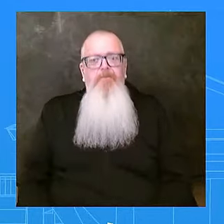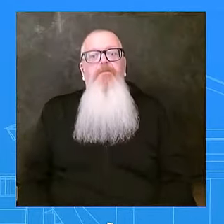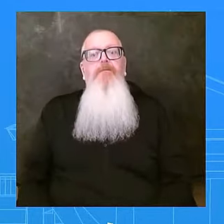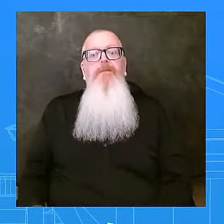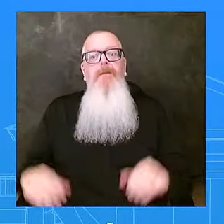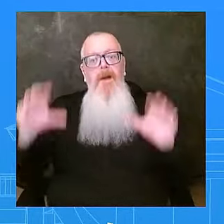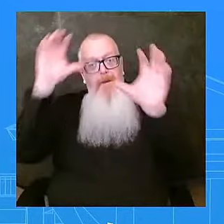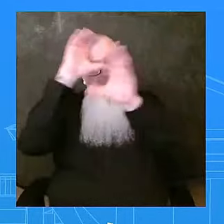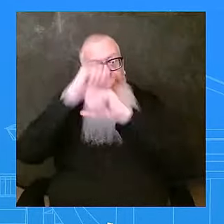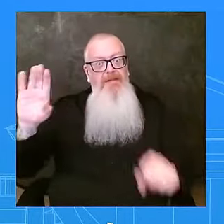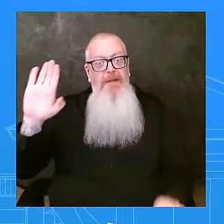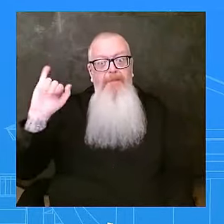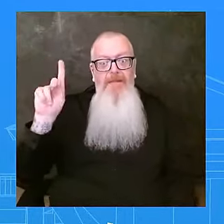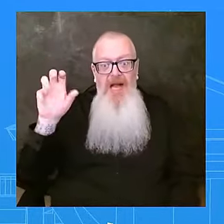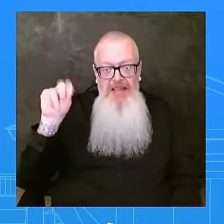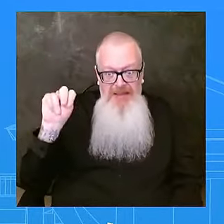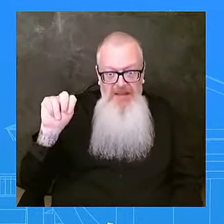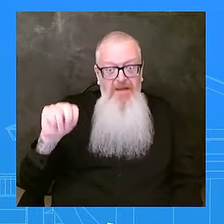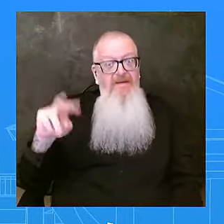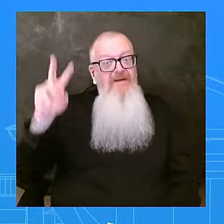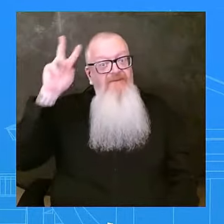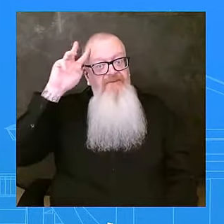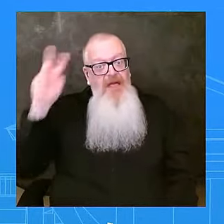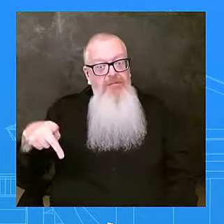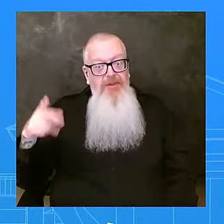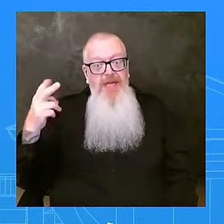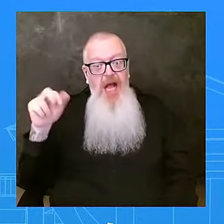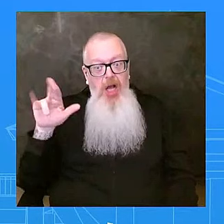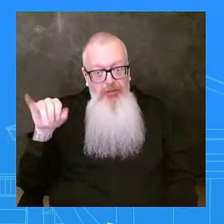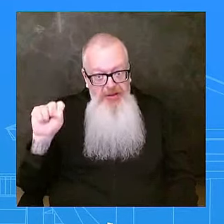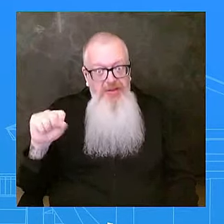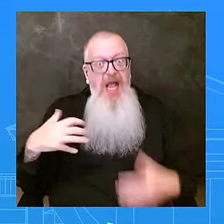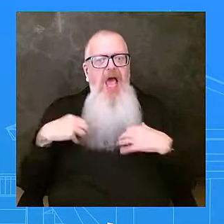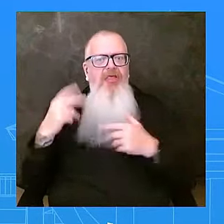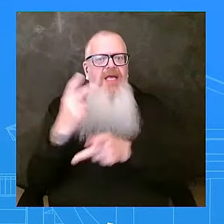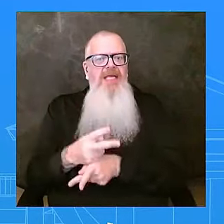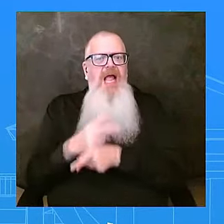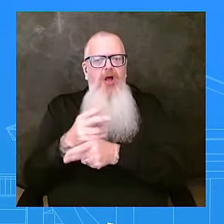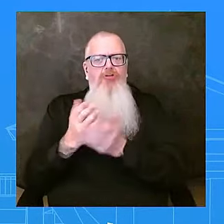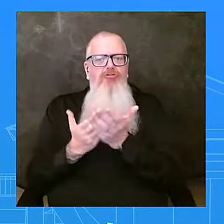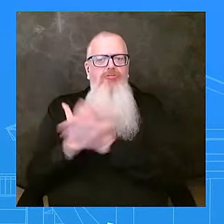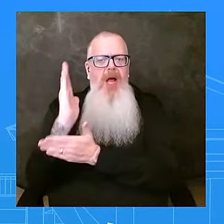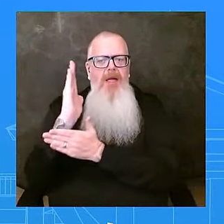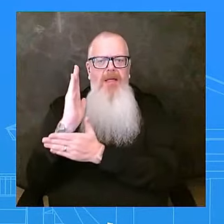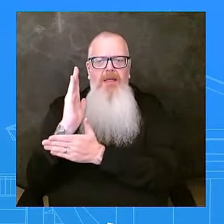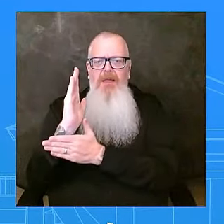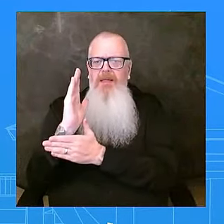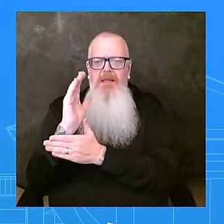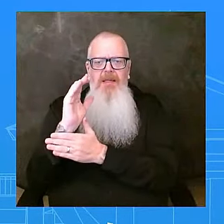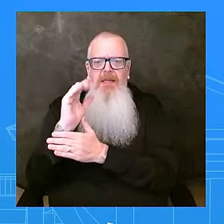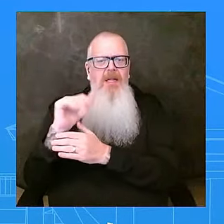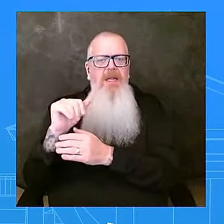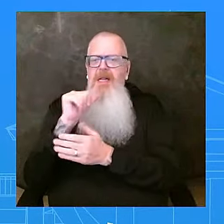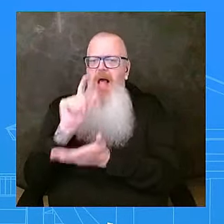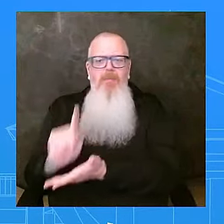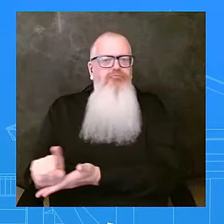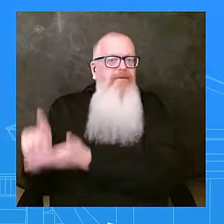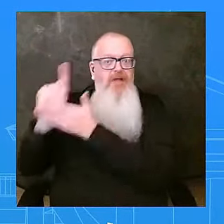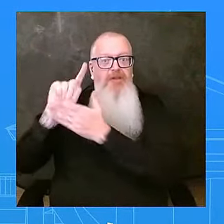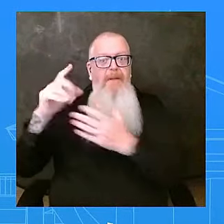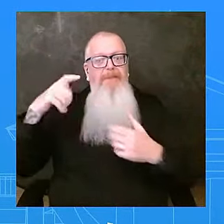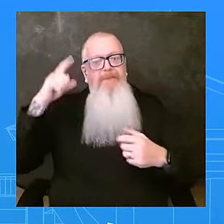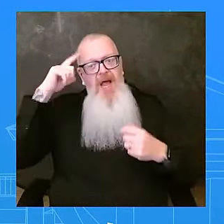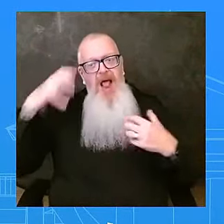that healthcare is a right, not a privilege, and the mental health care is healthcare, period. But